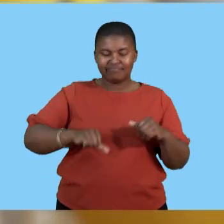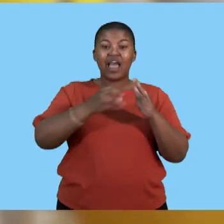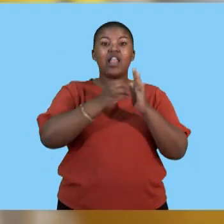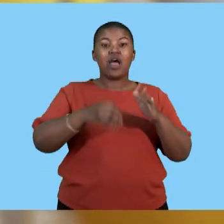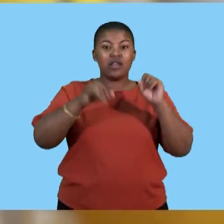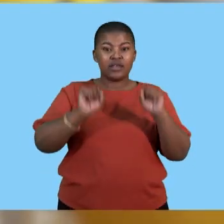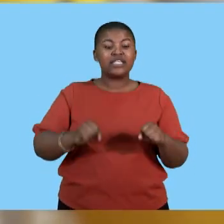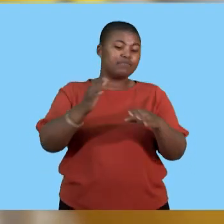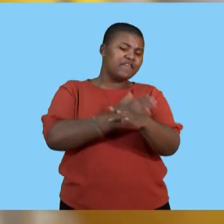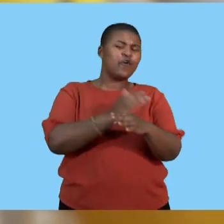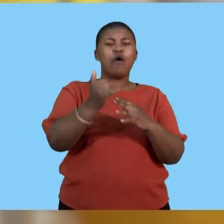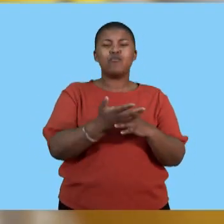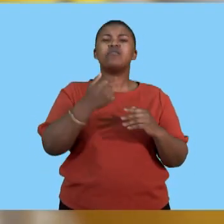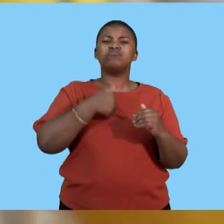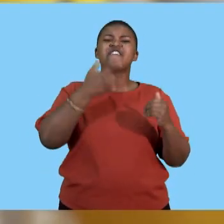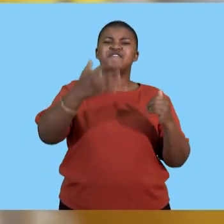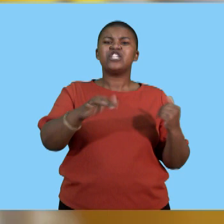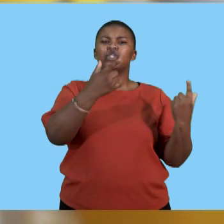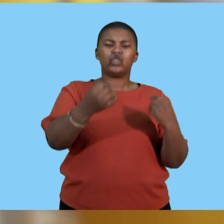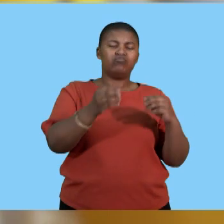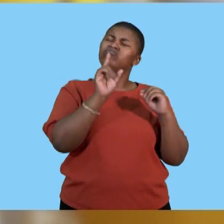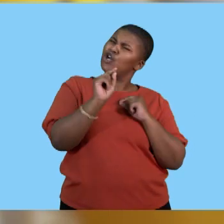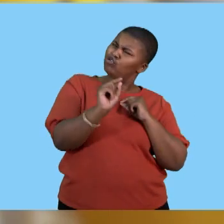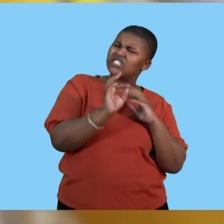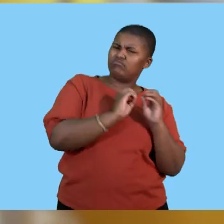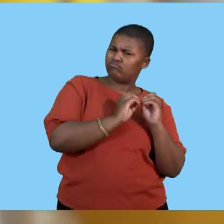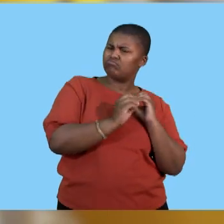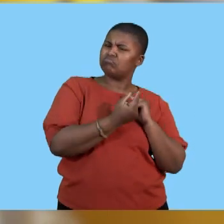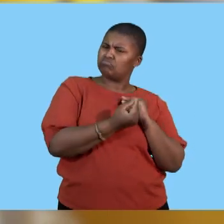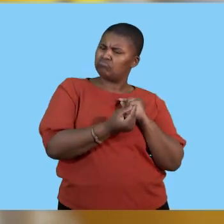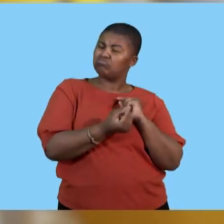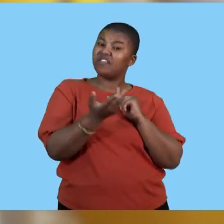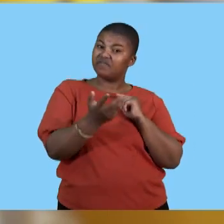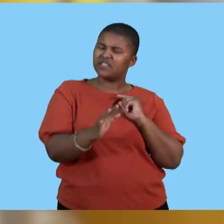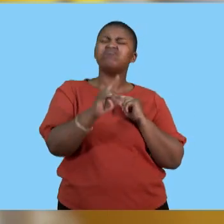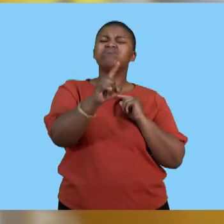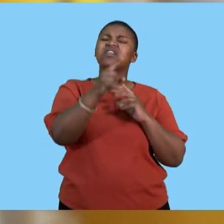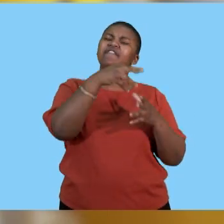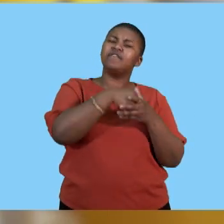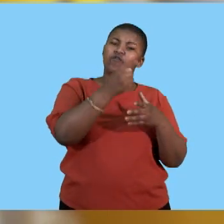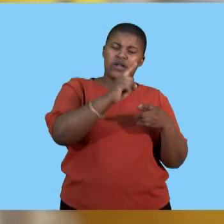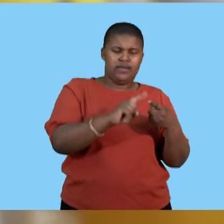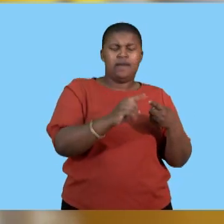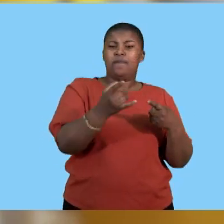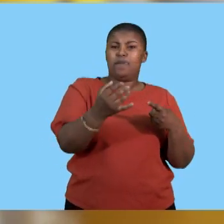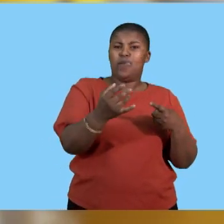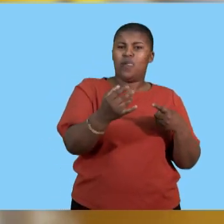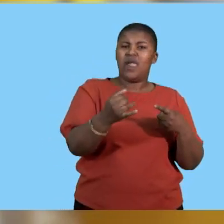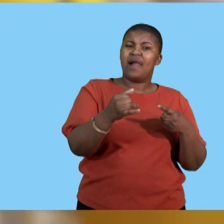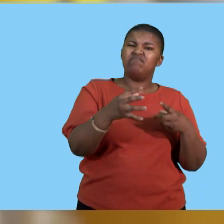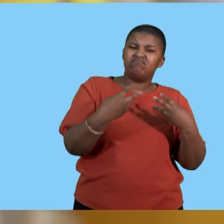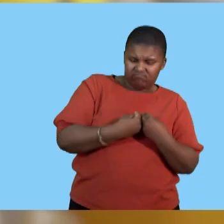Welcome back, dear learners. Before the ad break, we did some interesting adjustments that had to do with